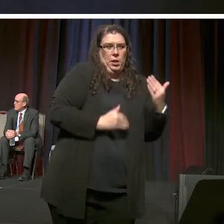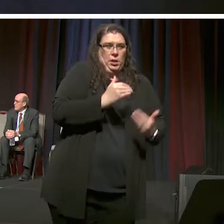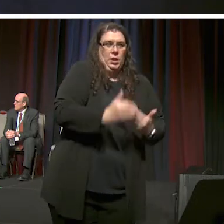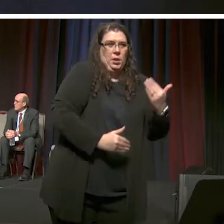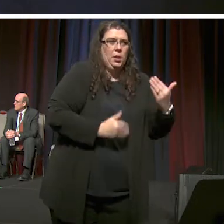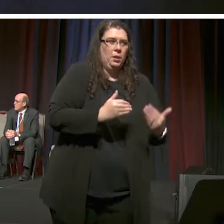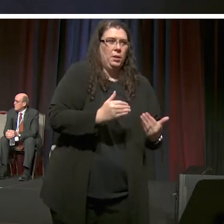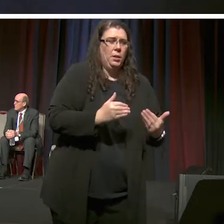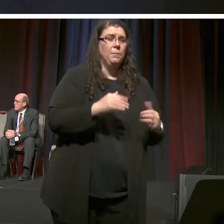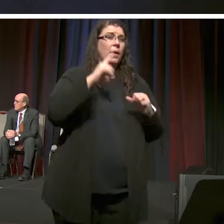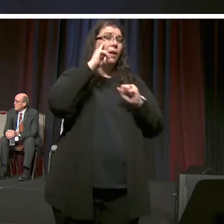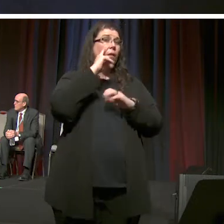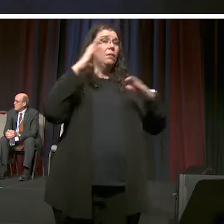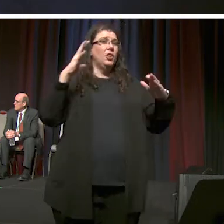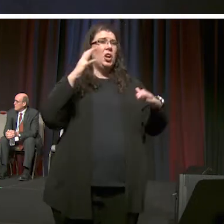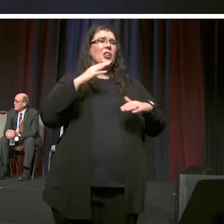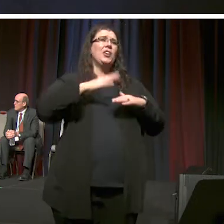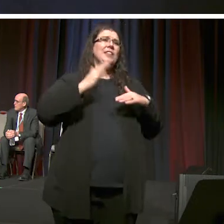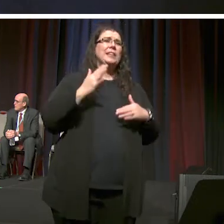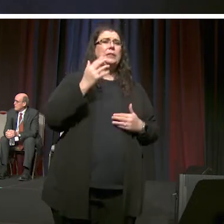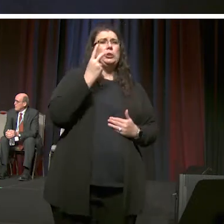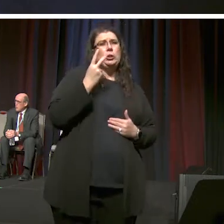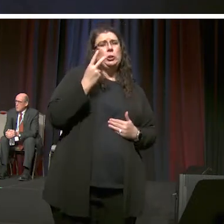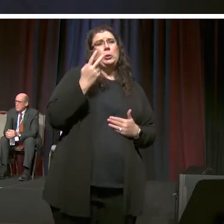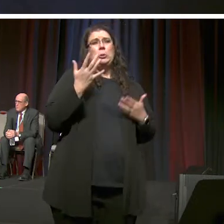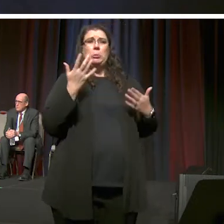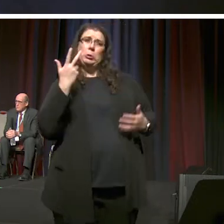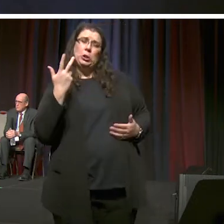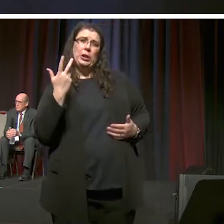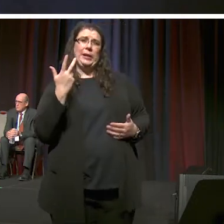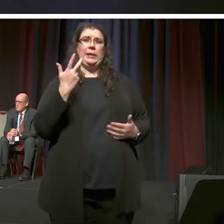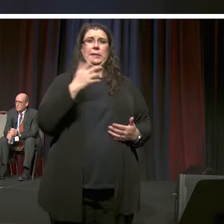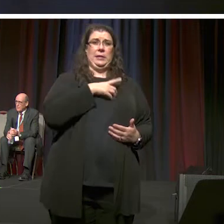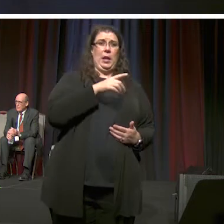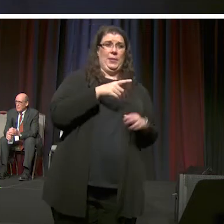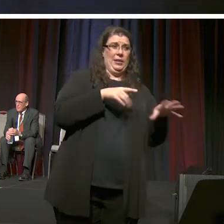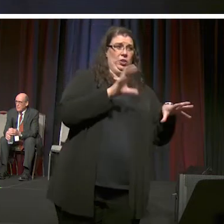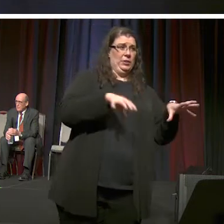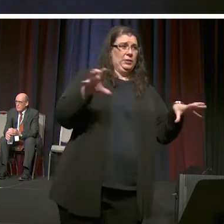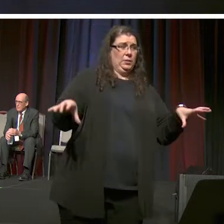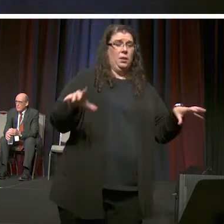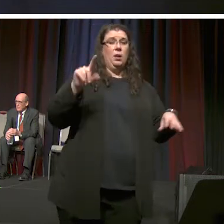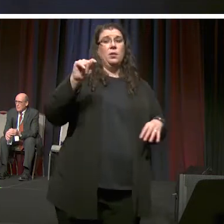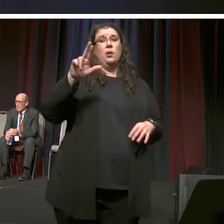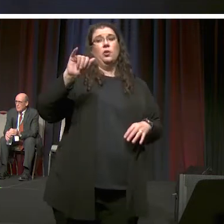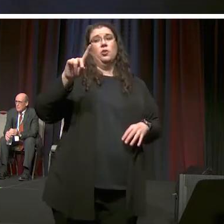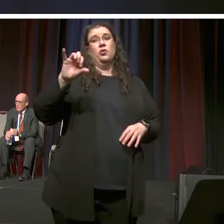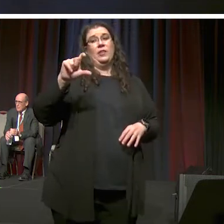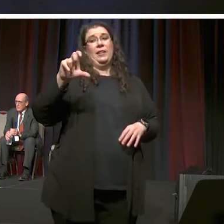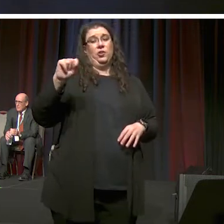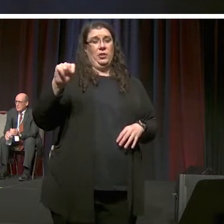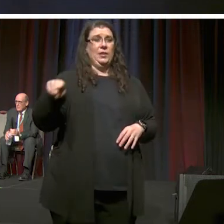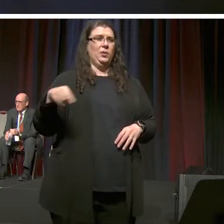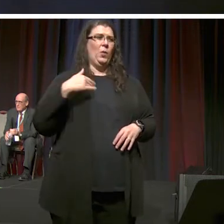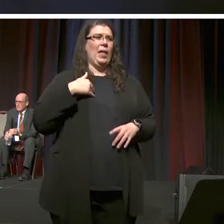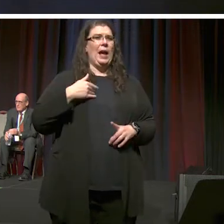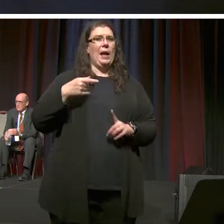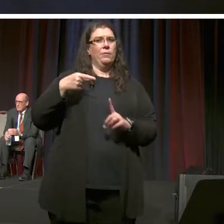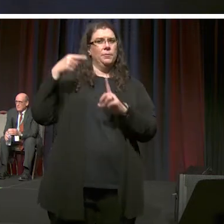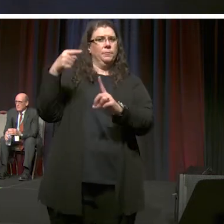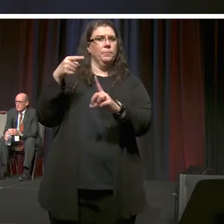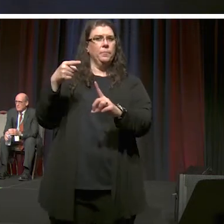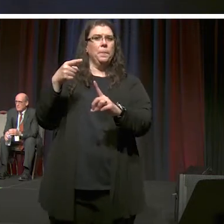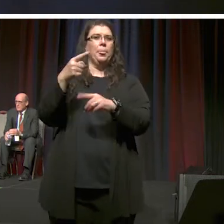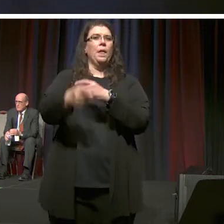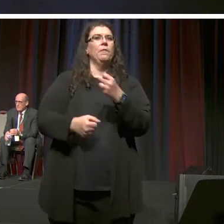be at least two or three denominations. The traditionalist branch would have its starting point of